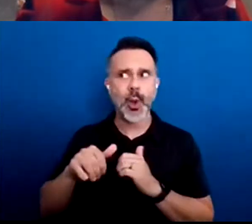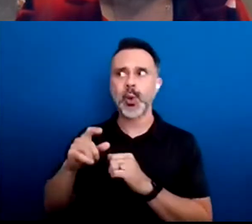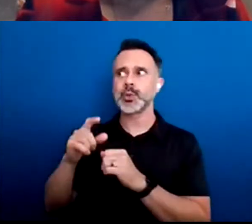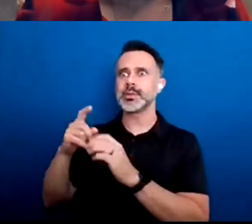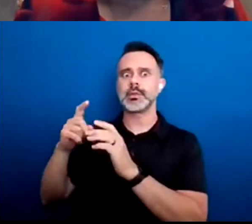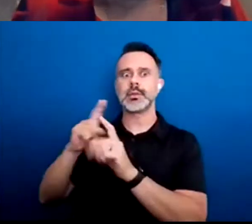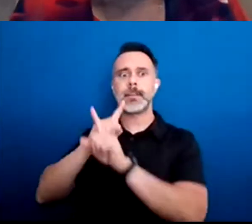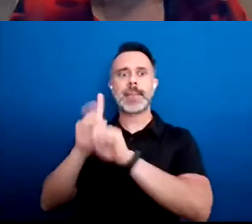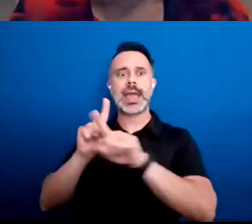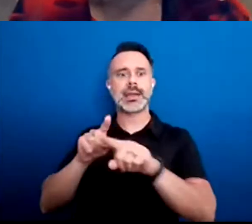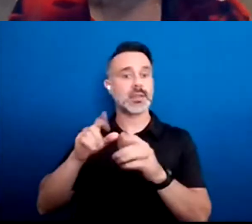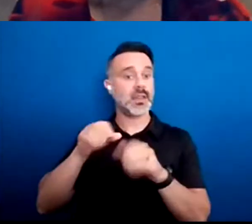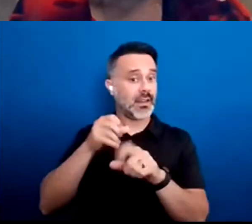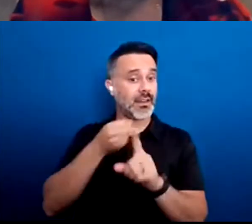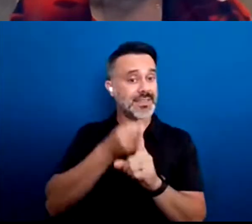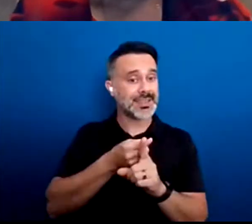schools?